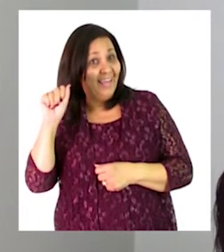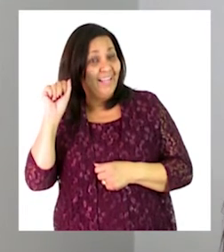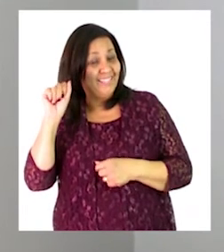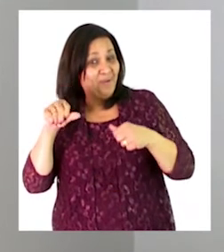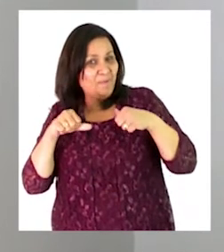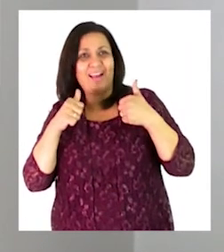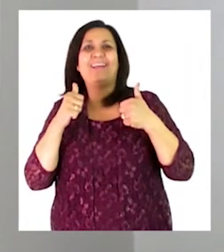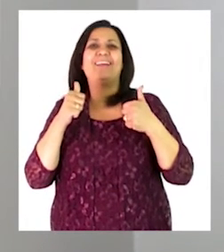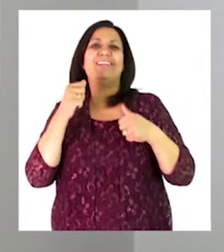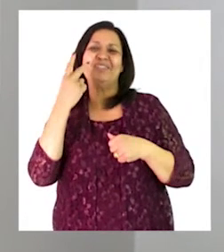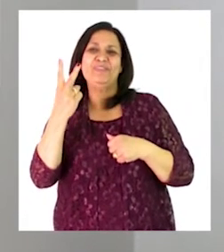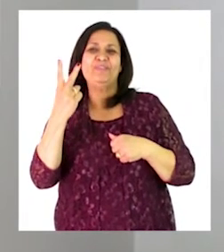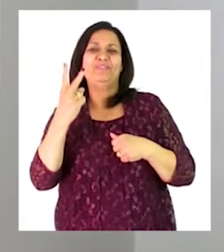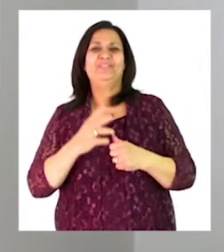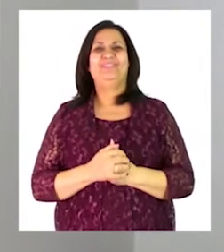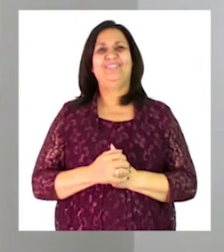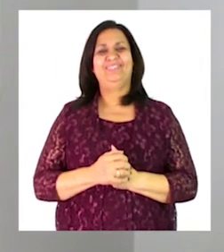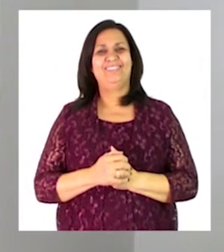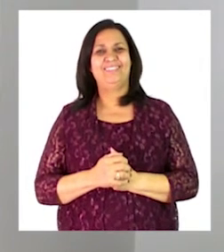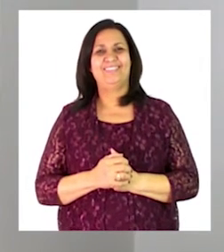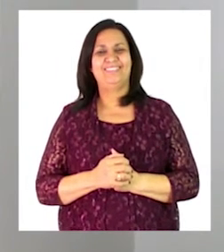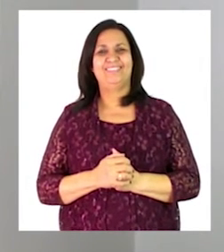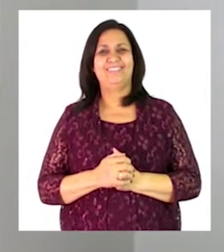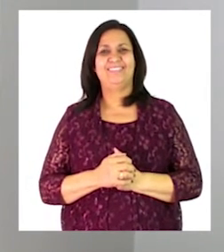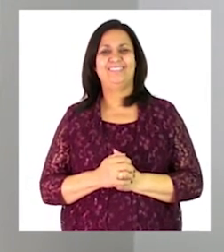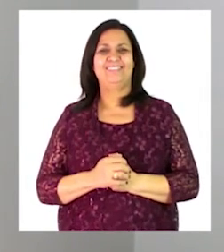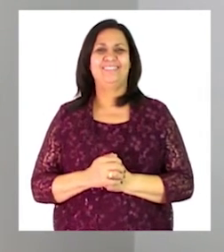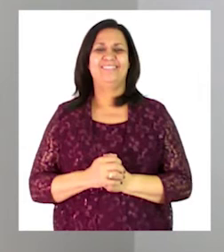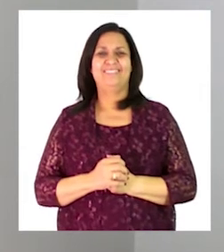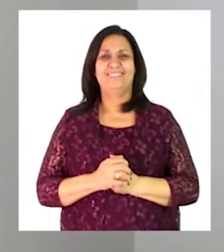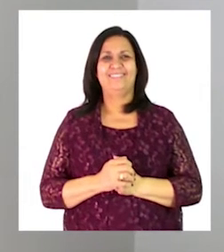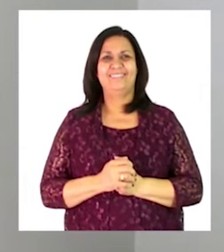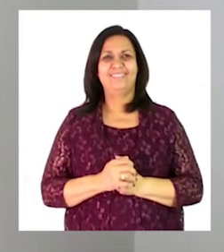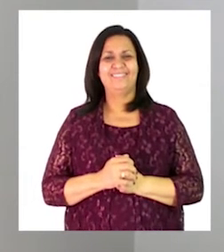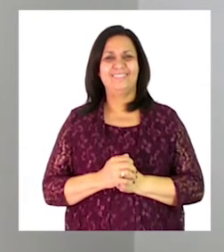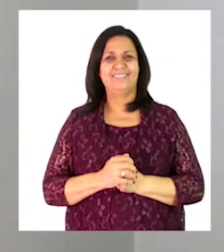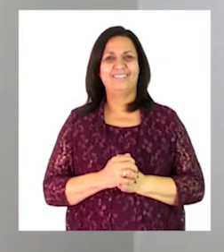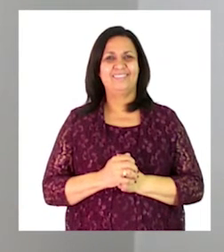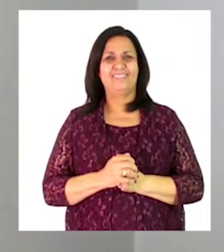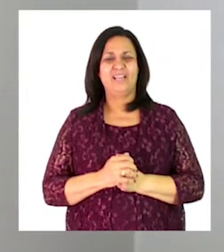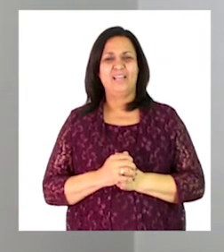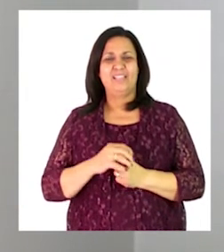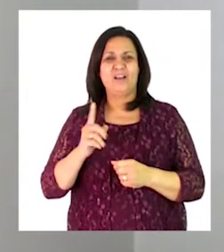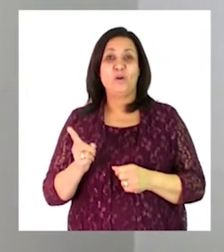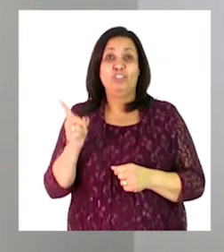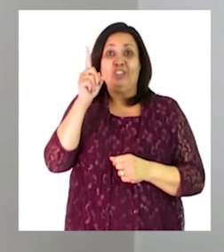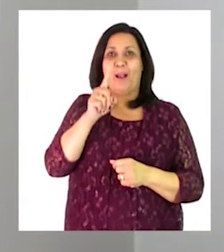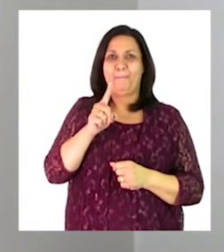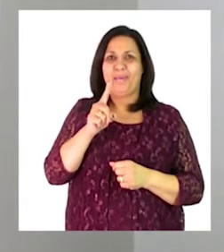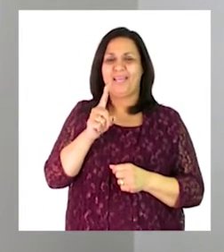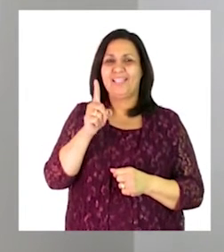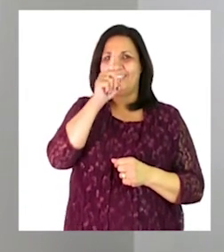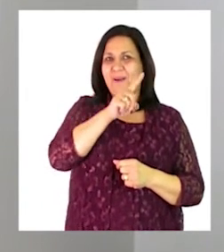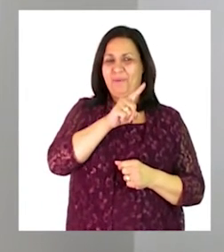Well done. That is exactly how we use the number line, by jumping back the